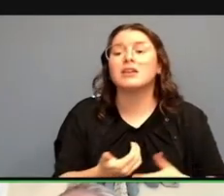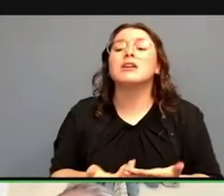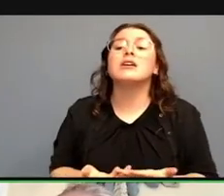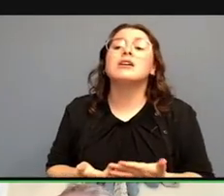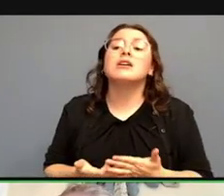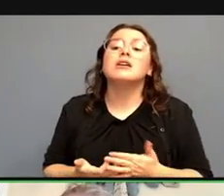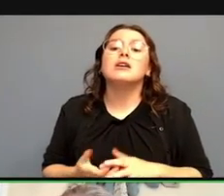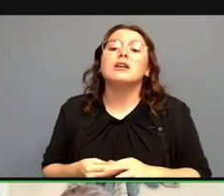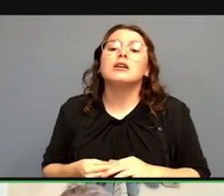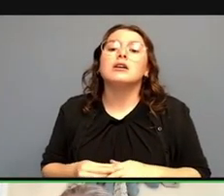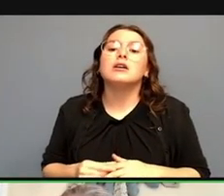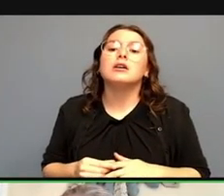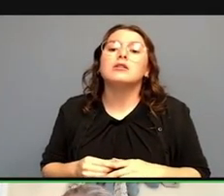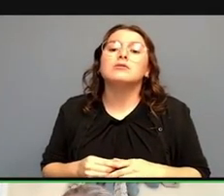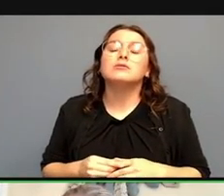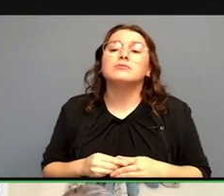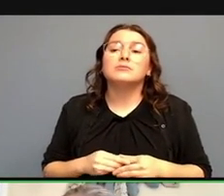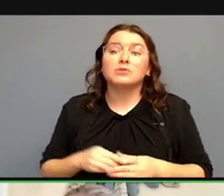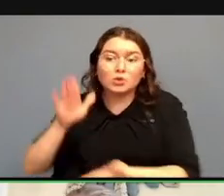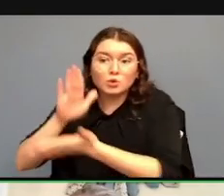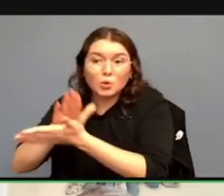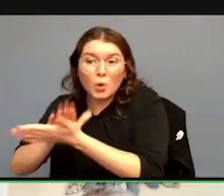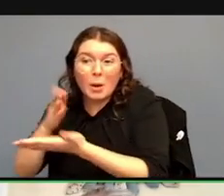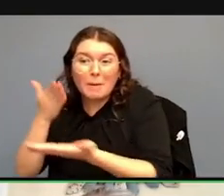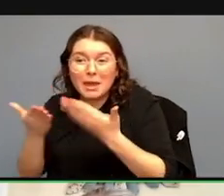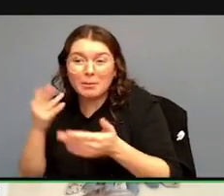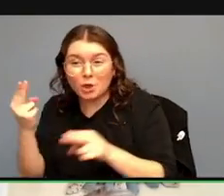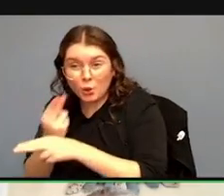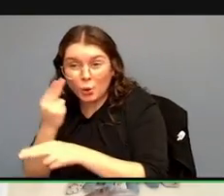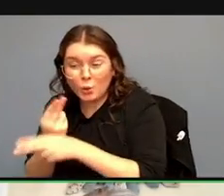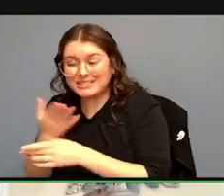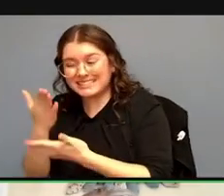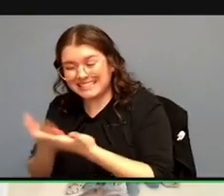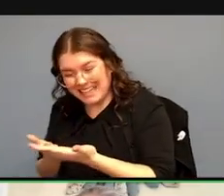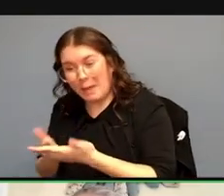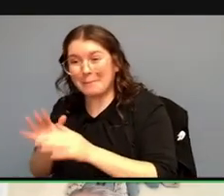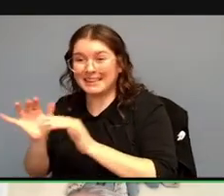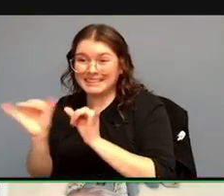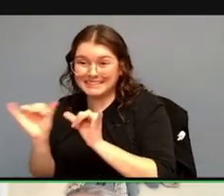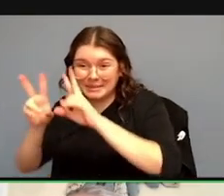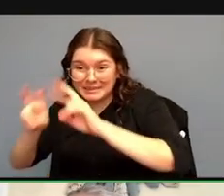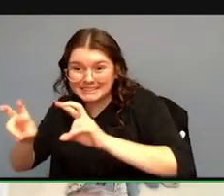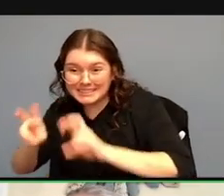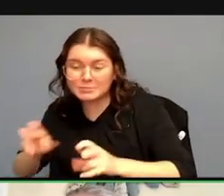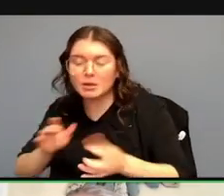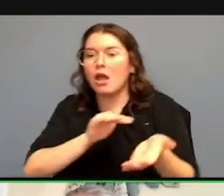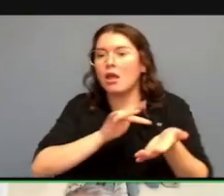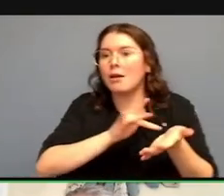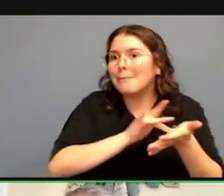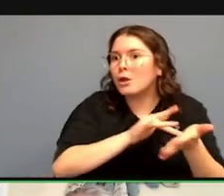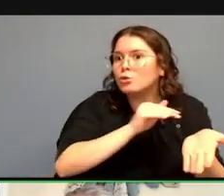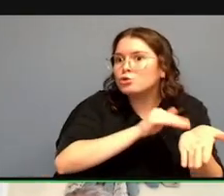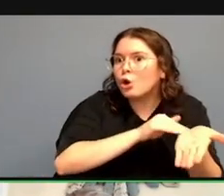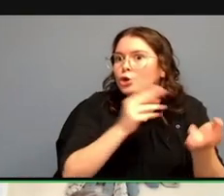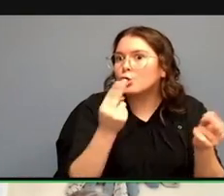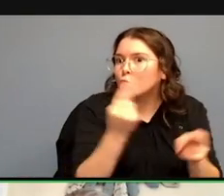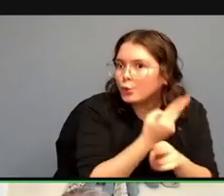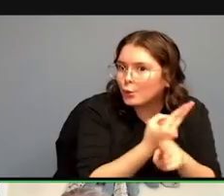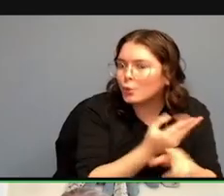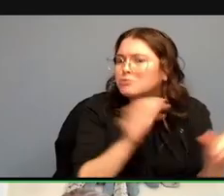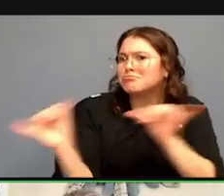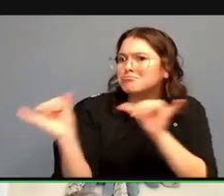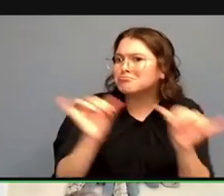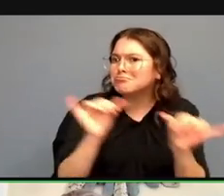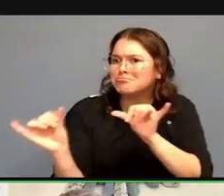same assessments that maybe a medical doctor might use, or they might consider some of